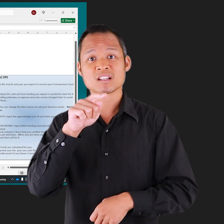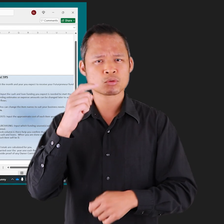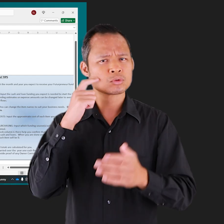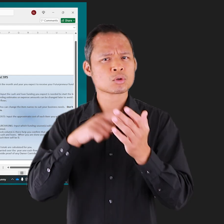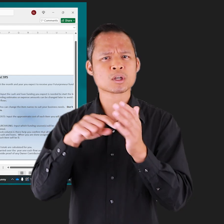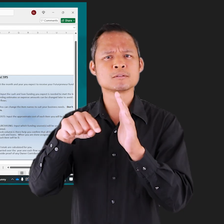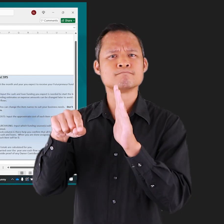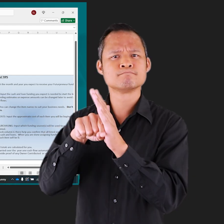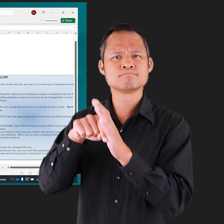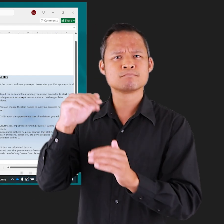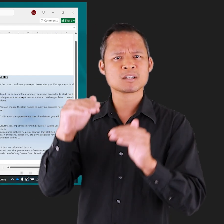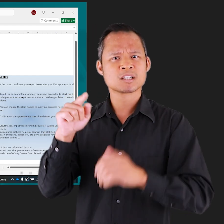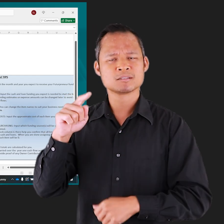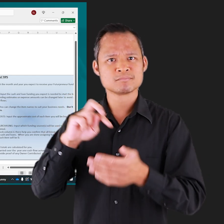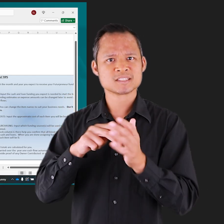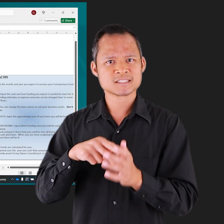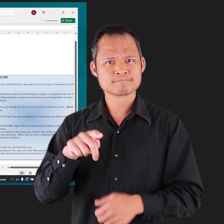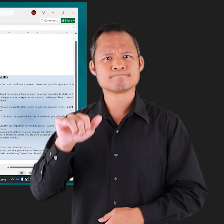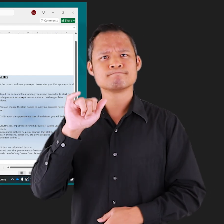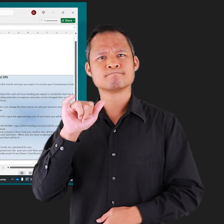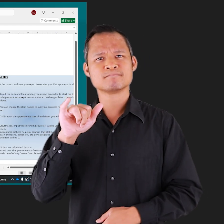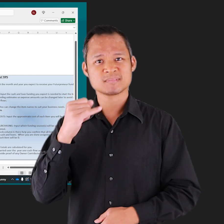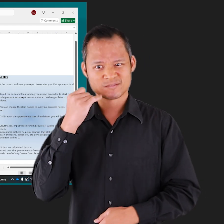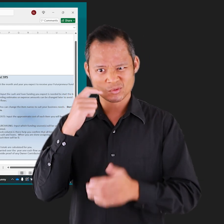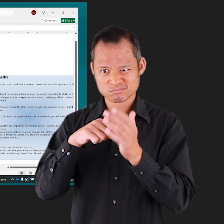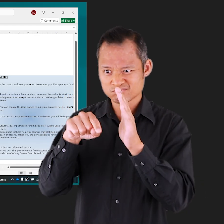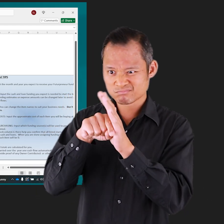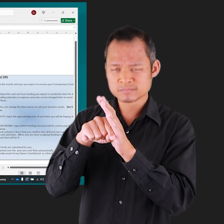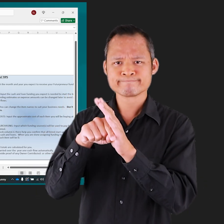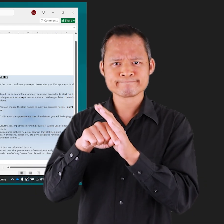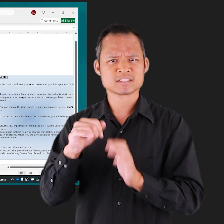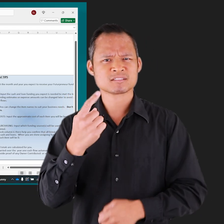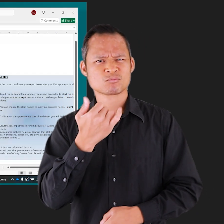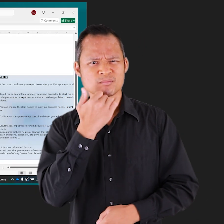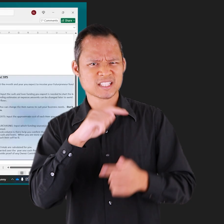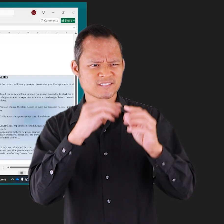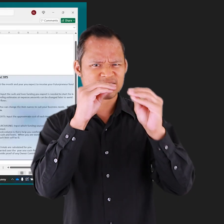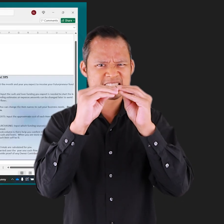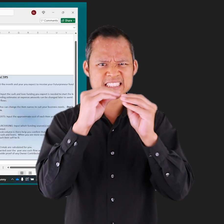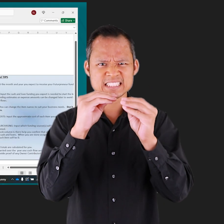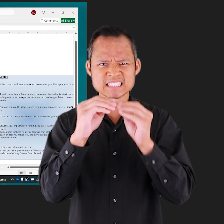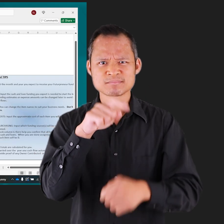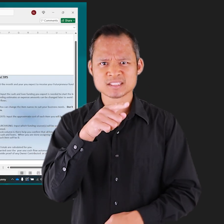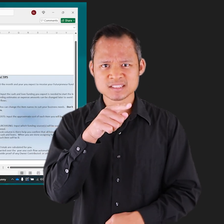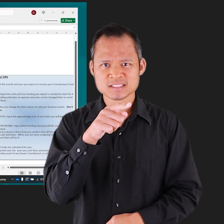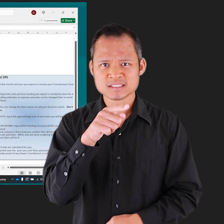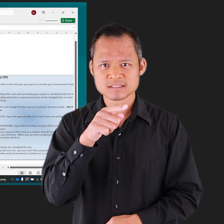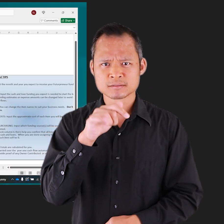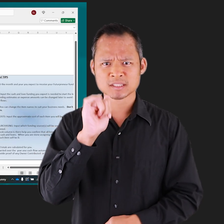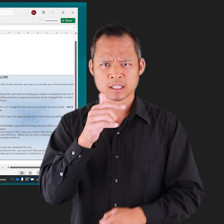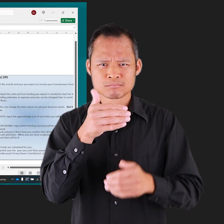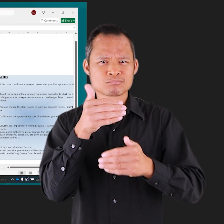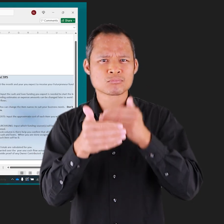don't fill this in, a negative balance will show up in the right-hand side. That lets you know that you've done it incorrectly. Go back